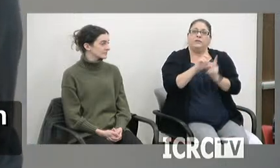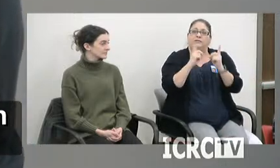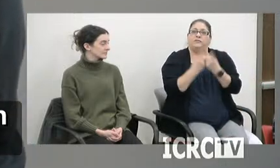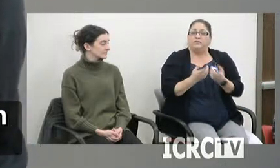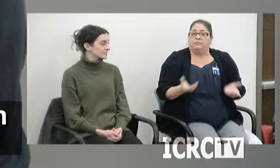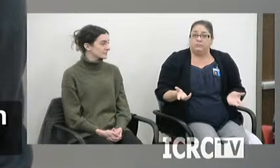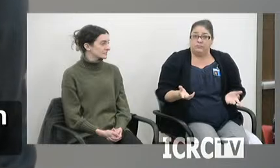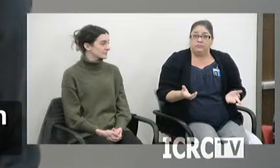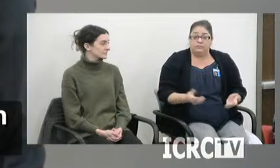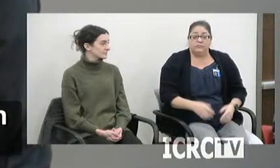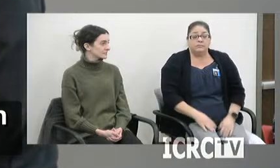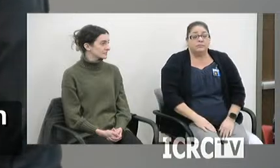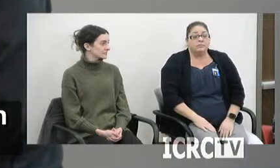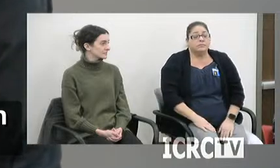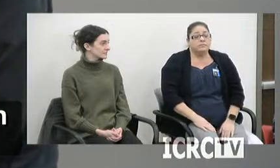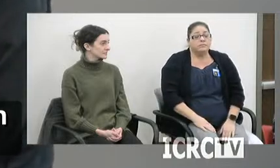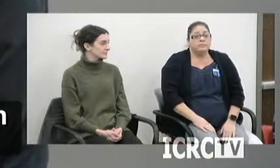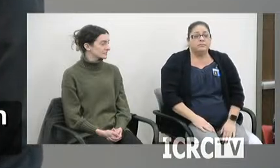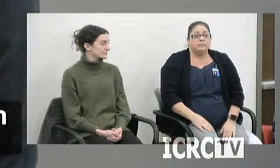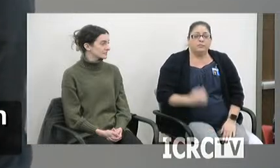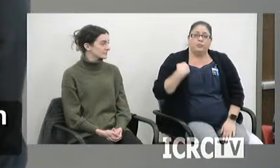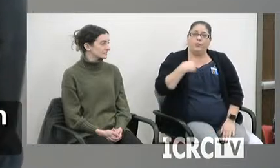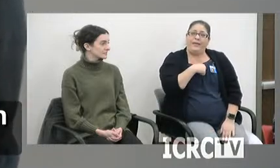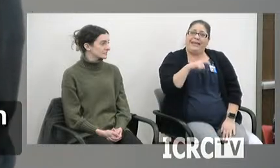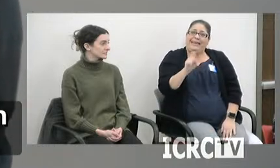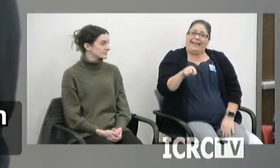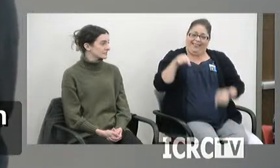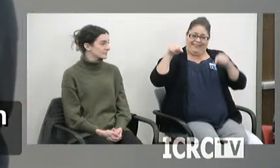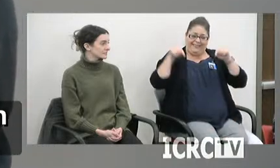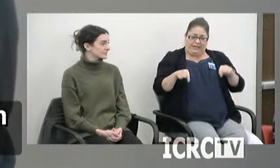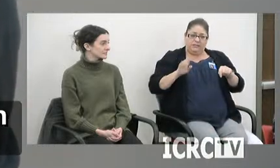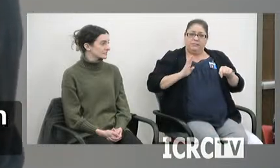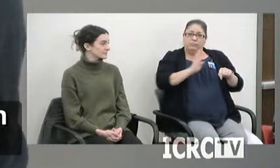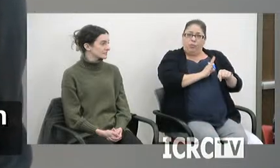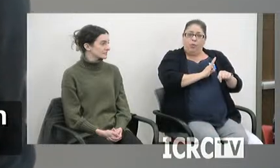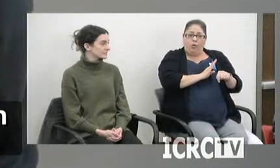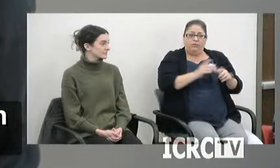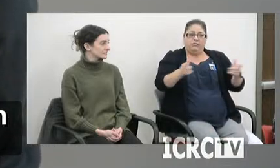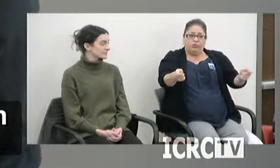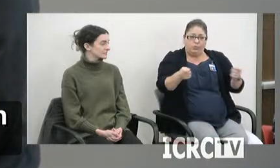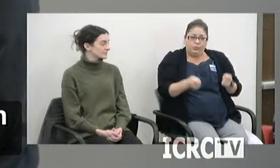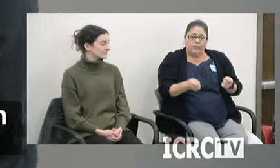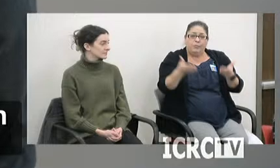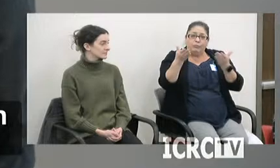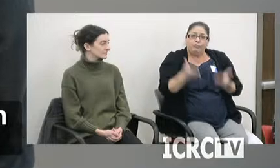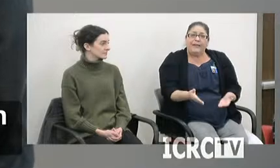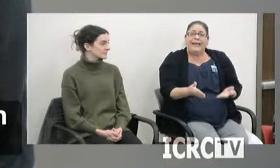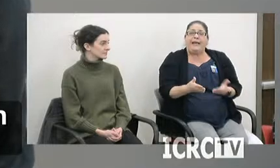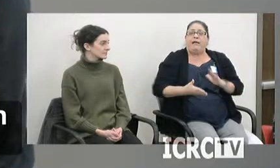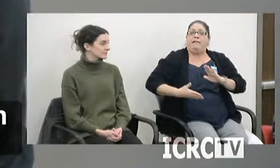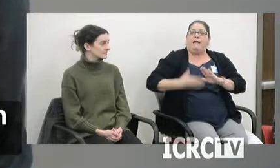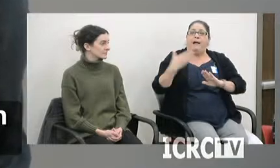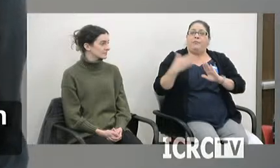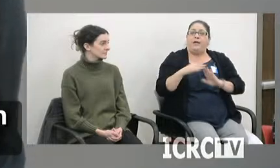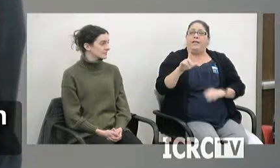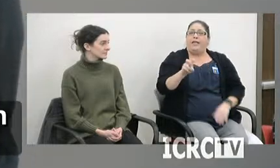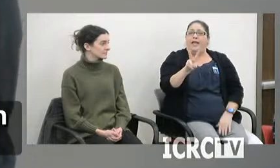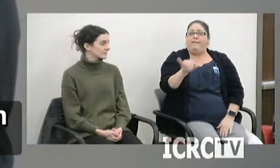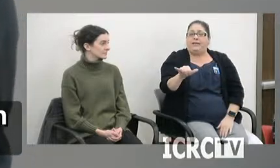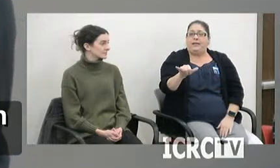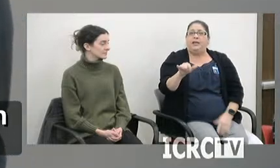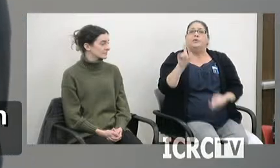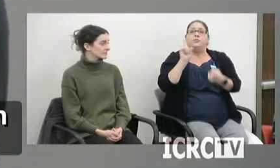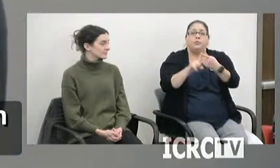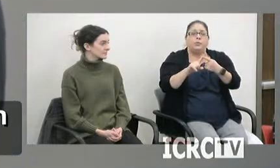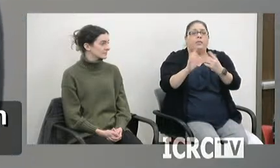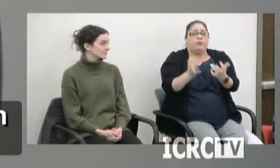districts. We need this board to bring an operating levy to residents